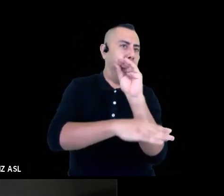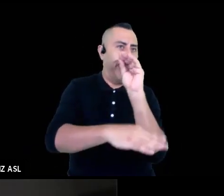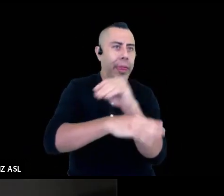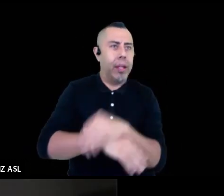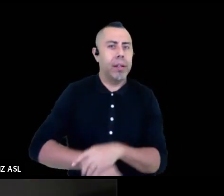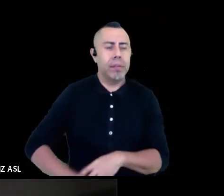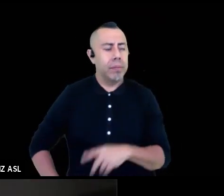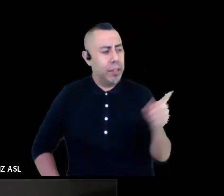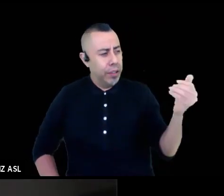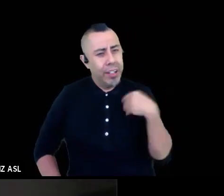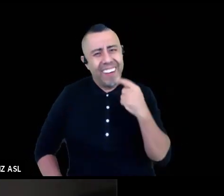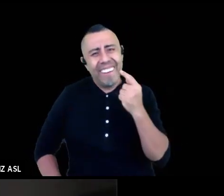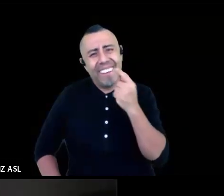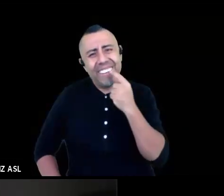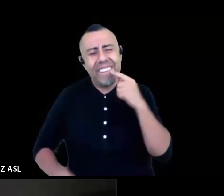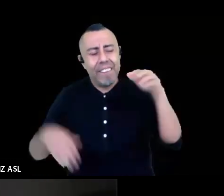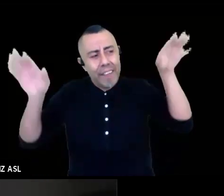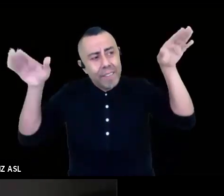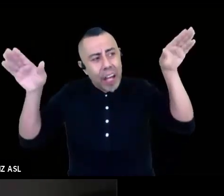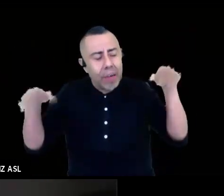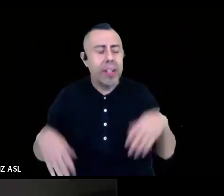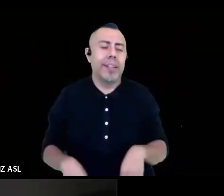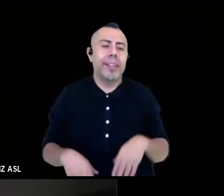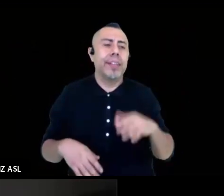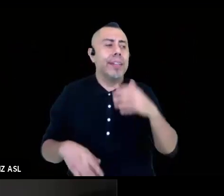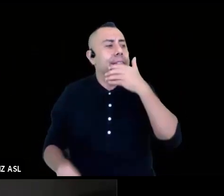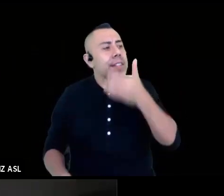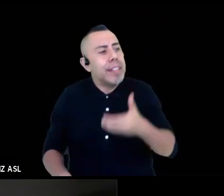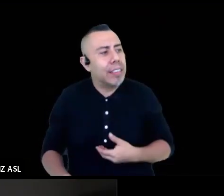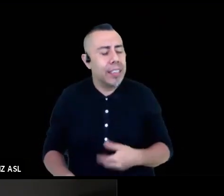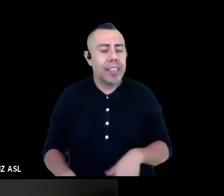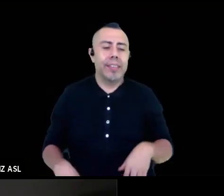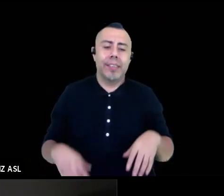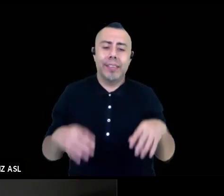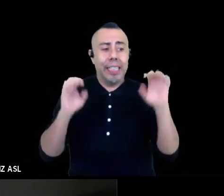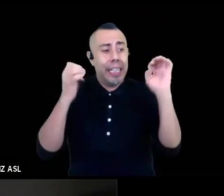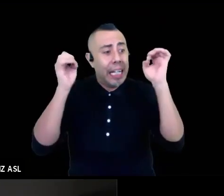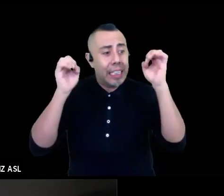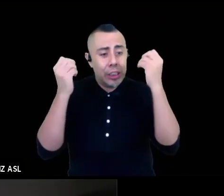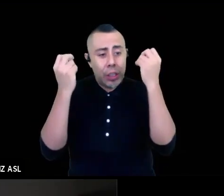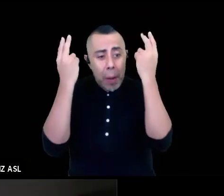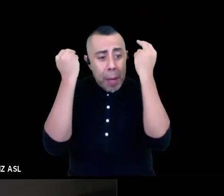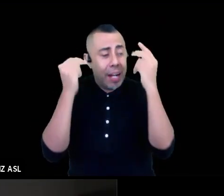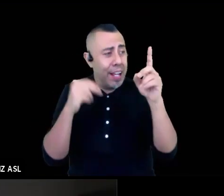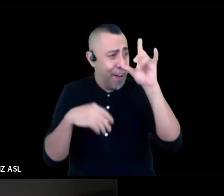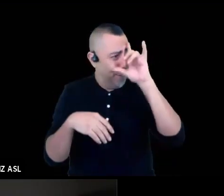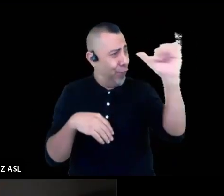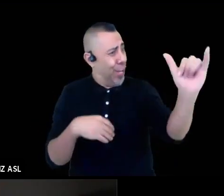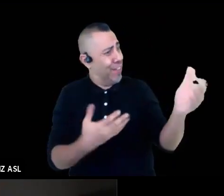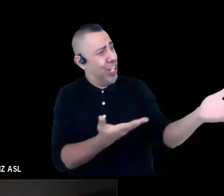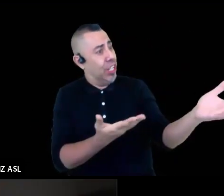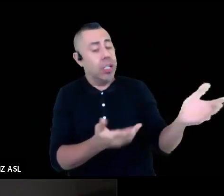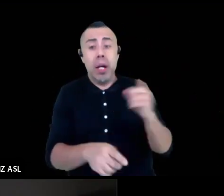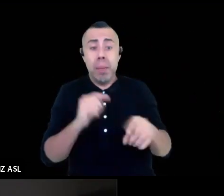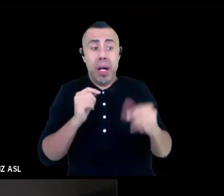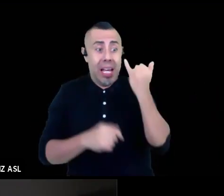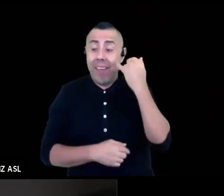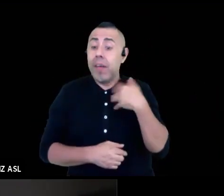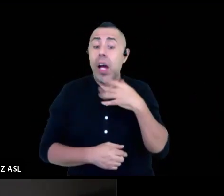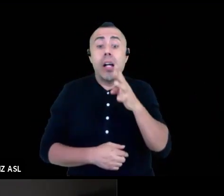and Santa and the Easter Bunny forever. And if I ever told you the truth, Mom would get mad at me. Like, I